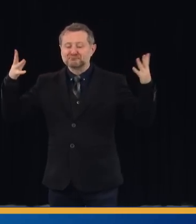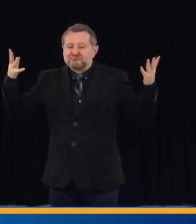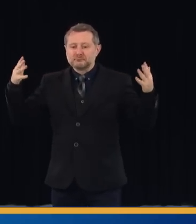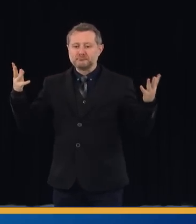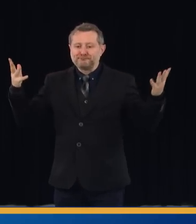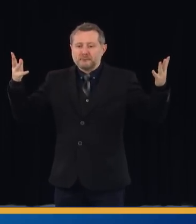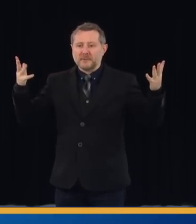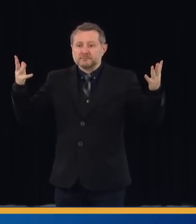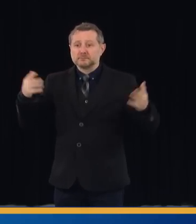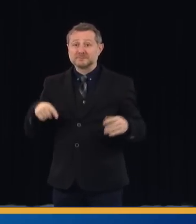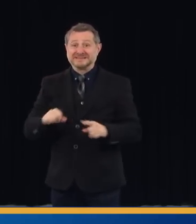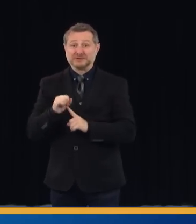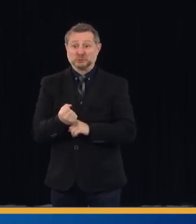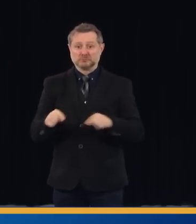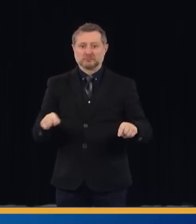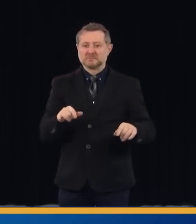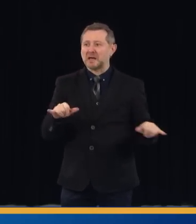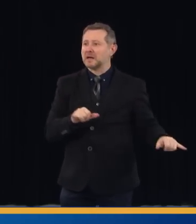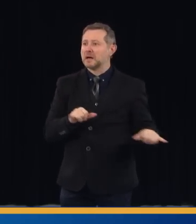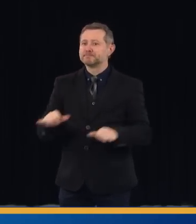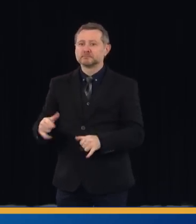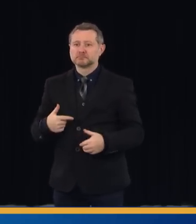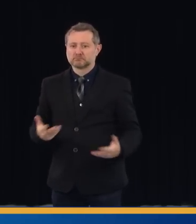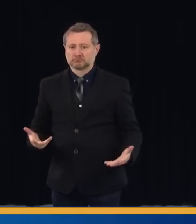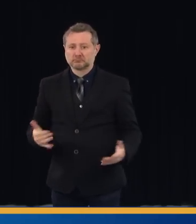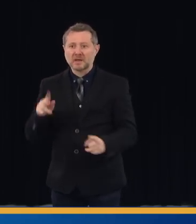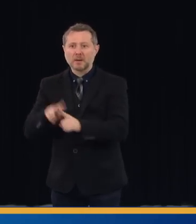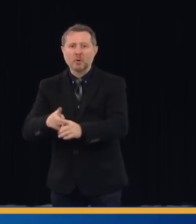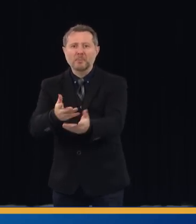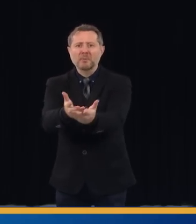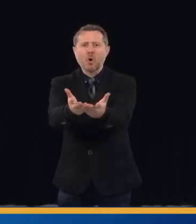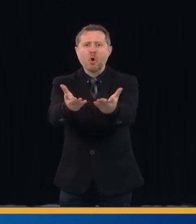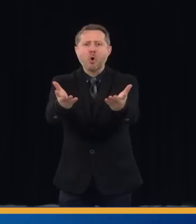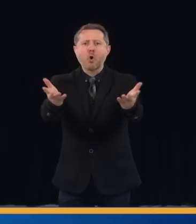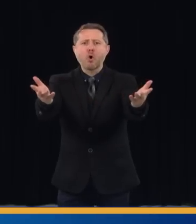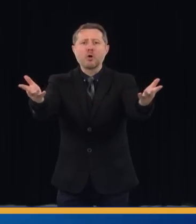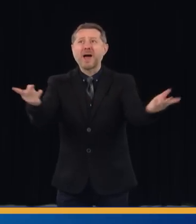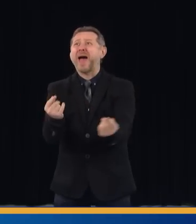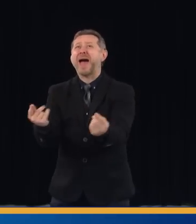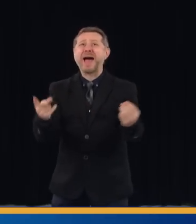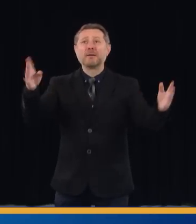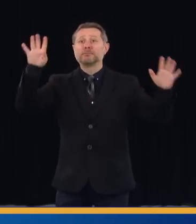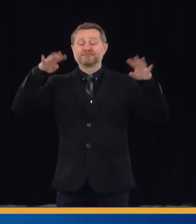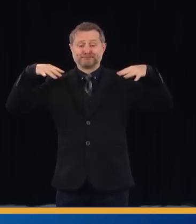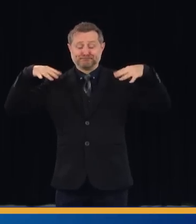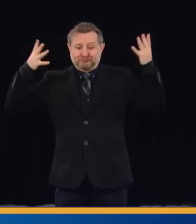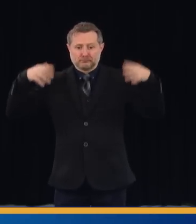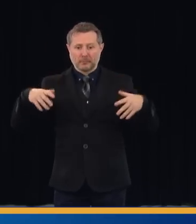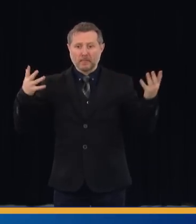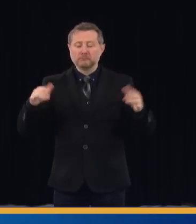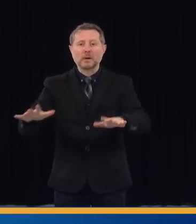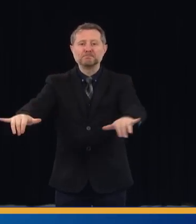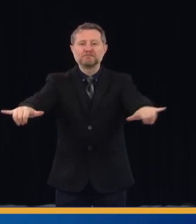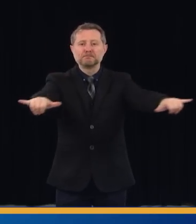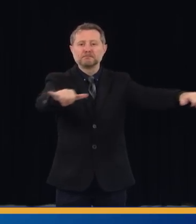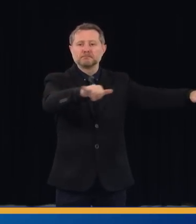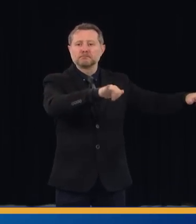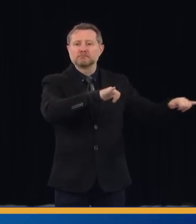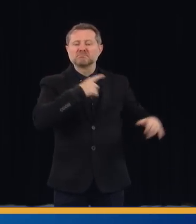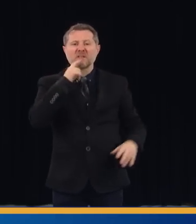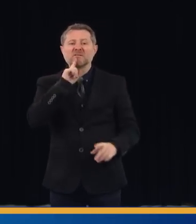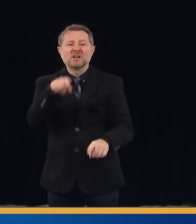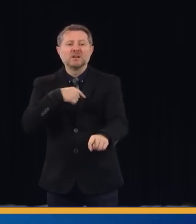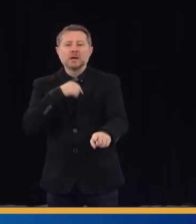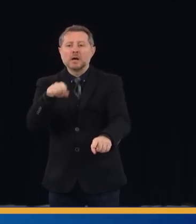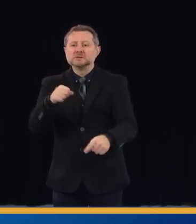is the same situation for everyone, for everyone. So yes, I'm